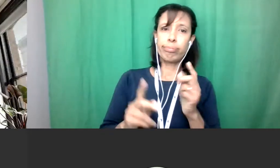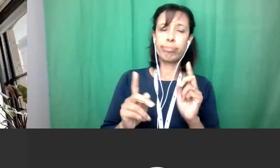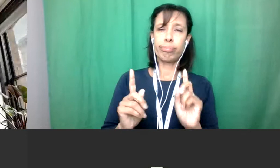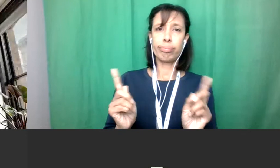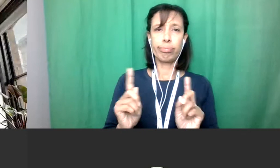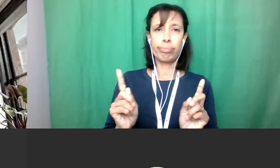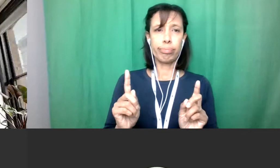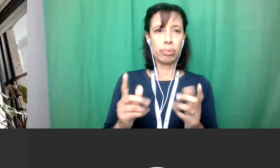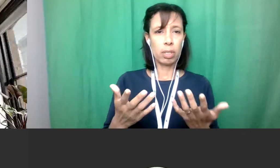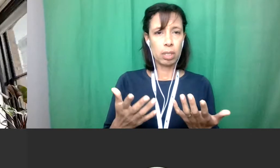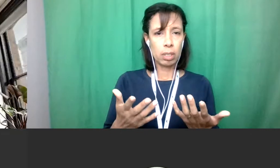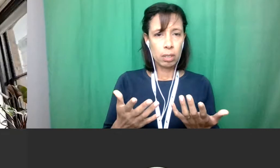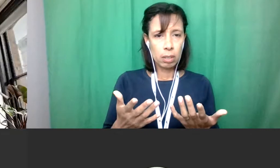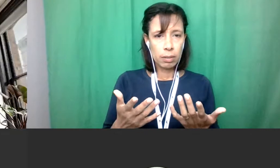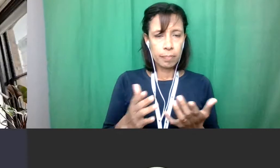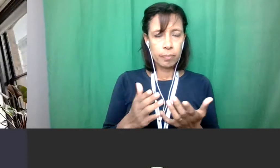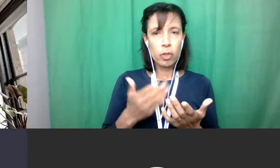now?